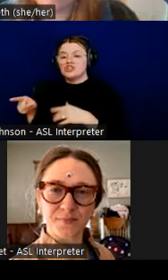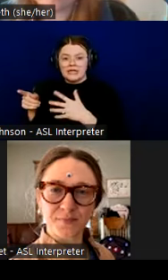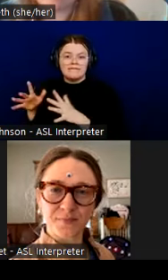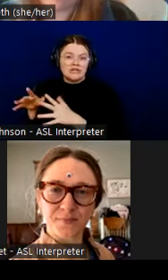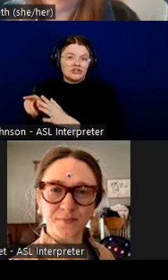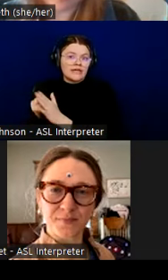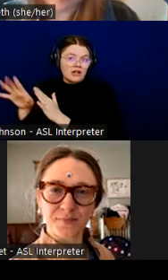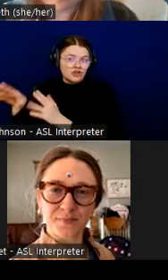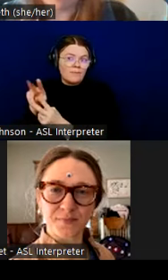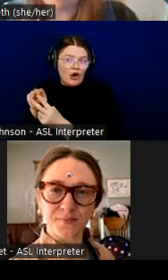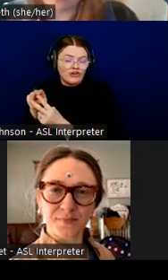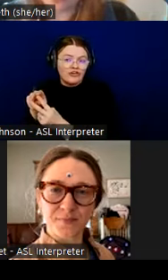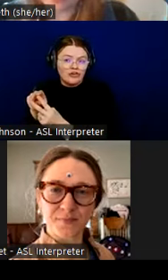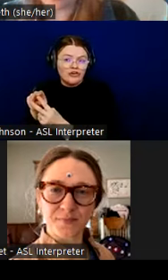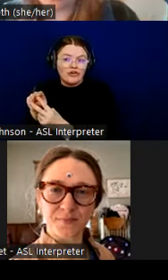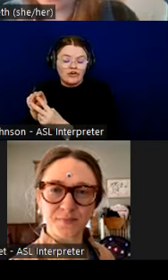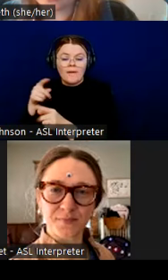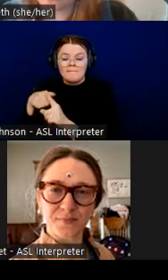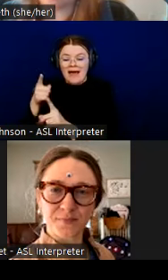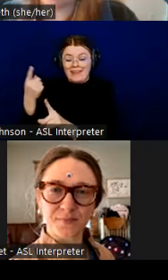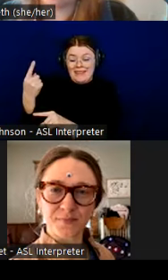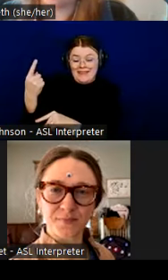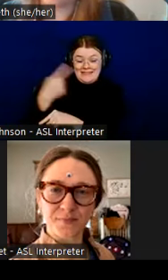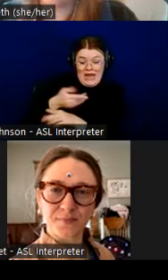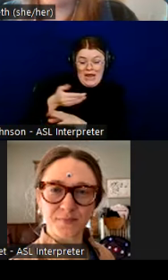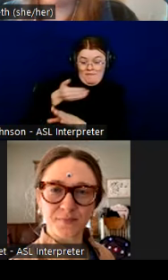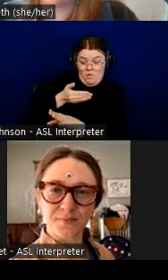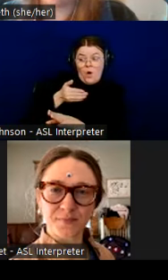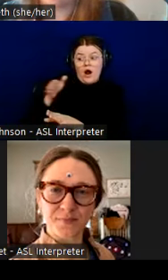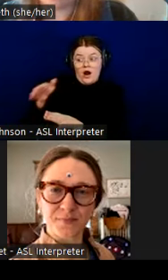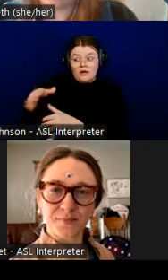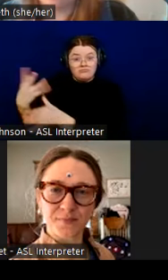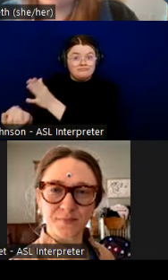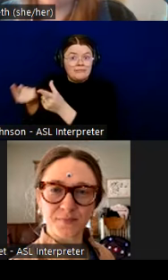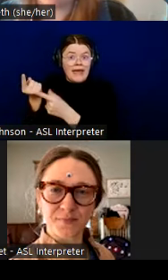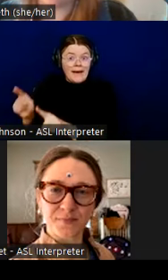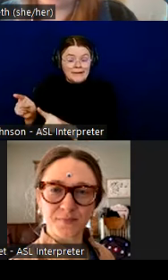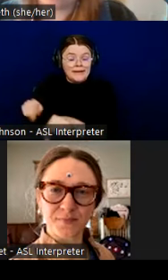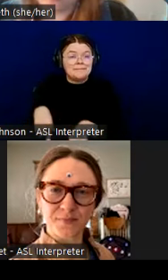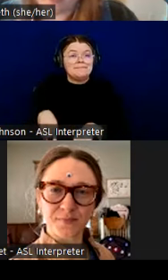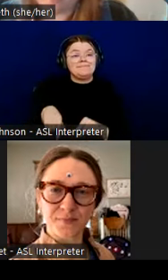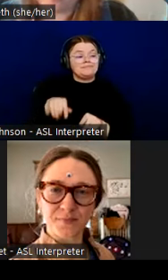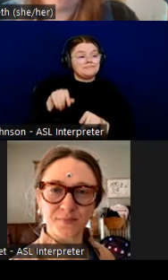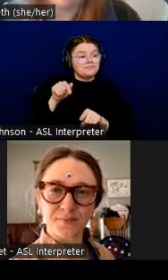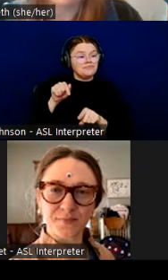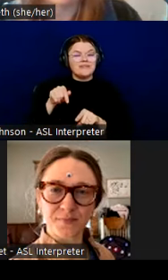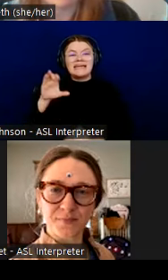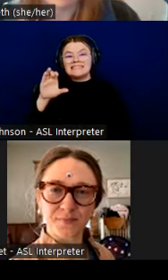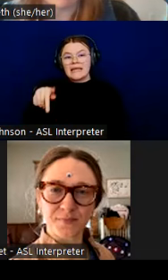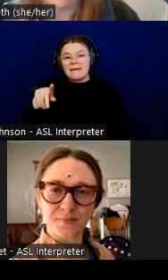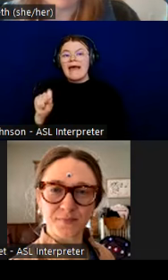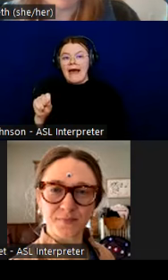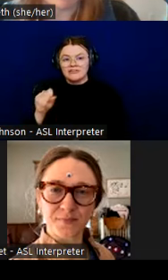On the day before she killed her partner, she had been visited by Child Protective